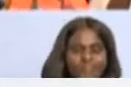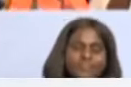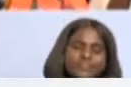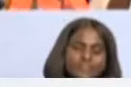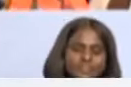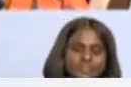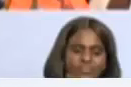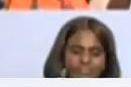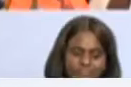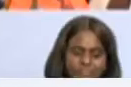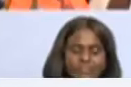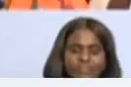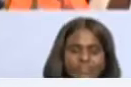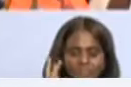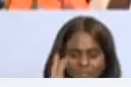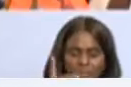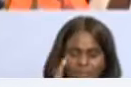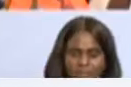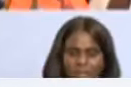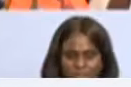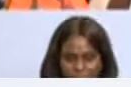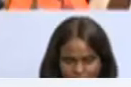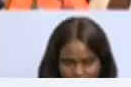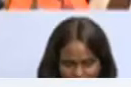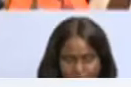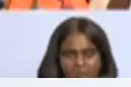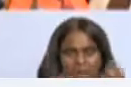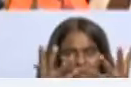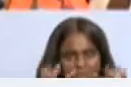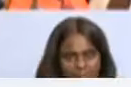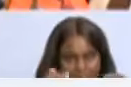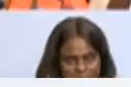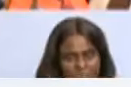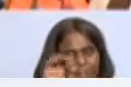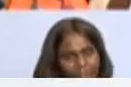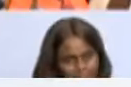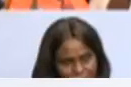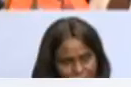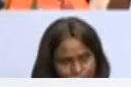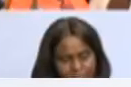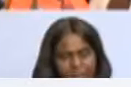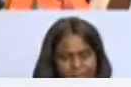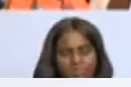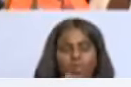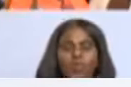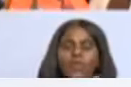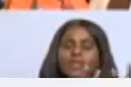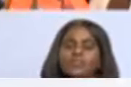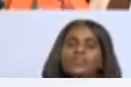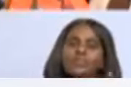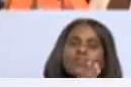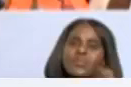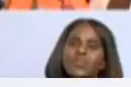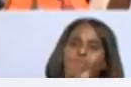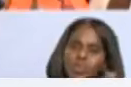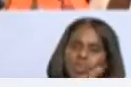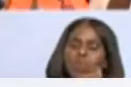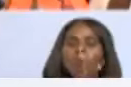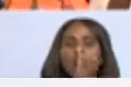But we will turn the drought into an opportunity. I already raised that issue before. Irrigation,